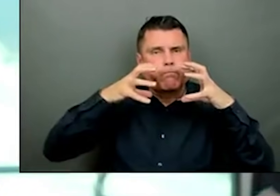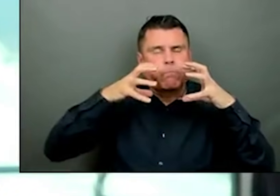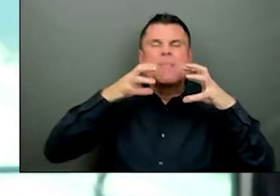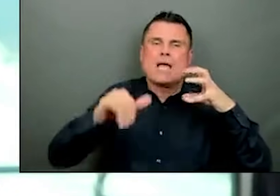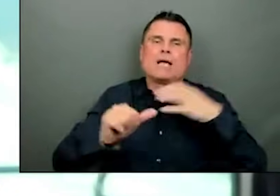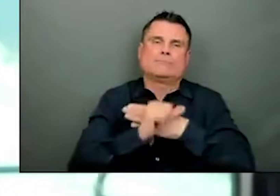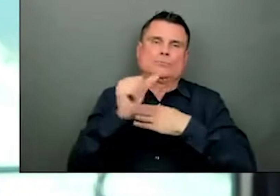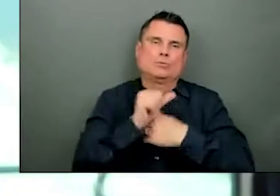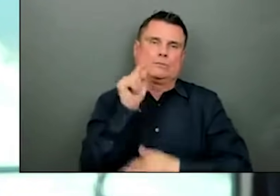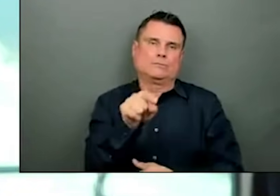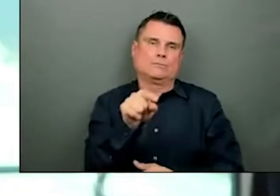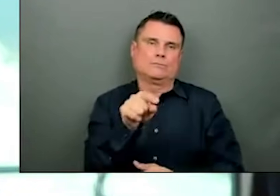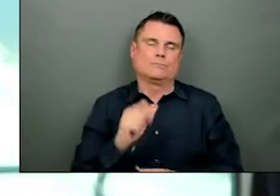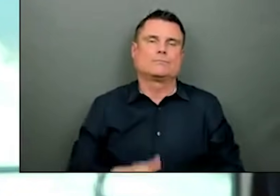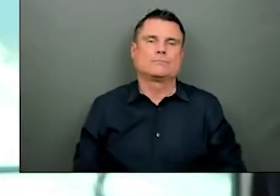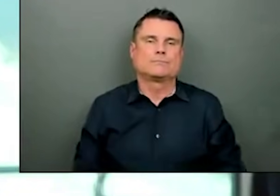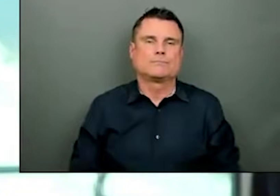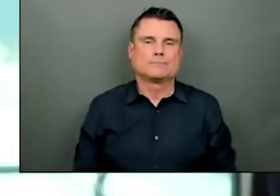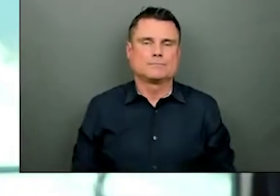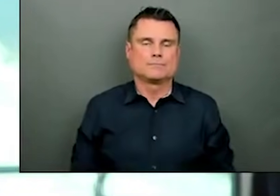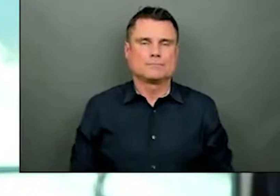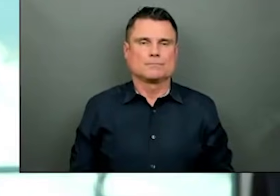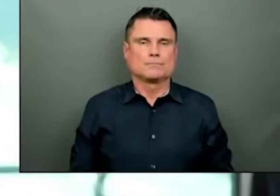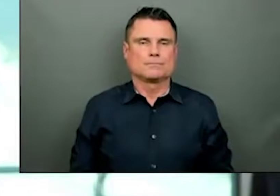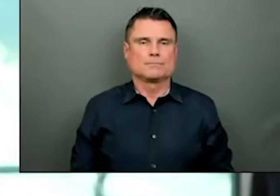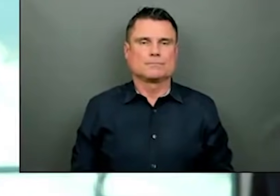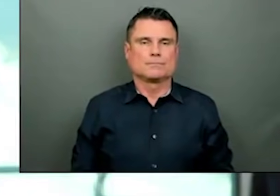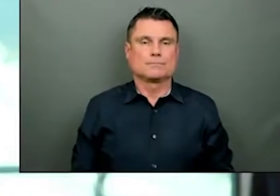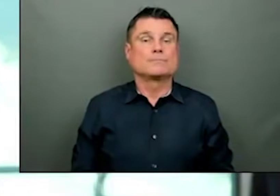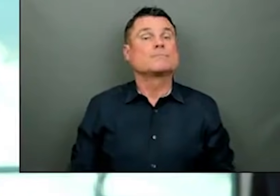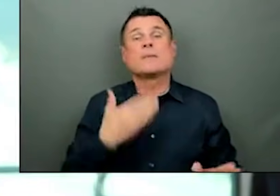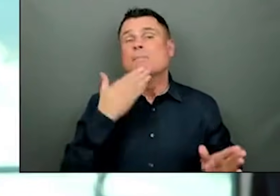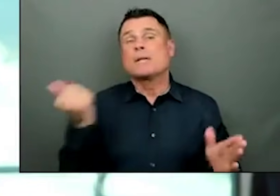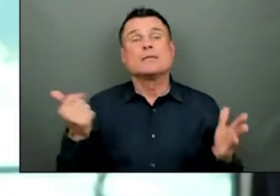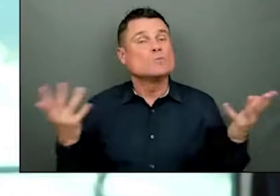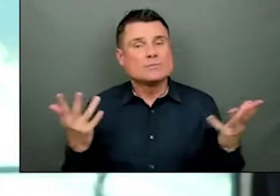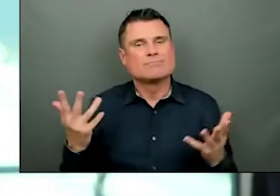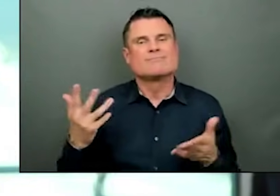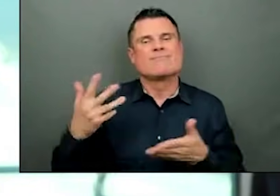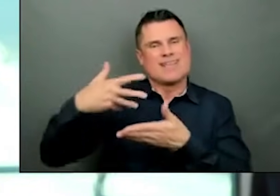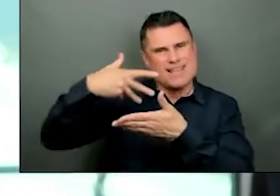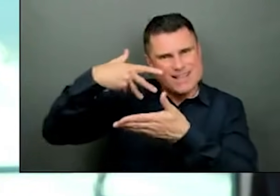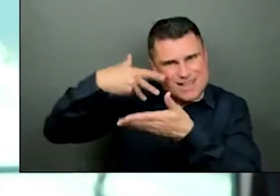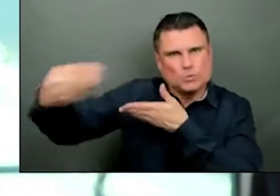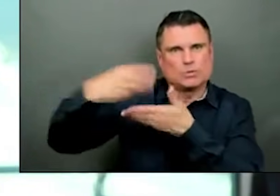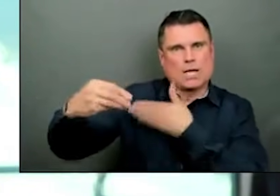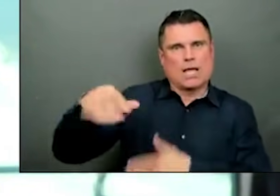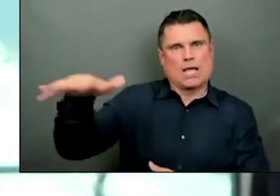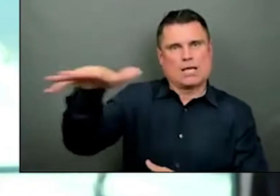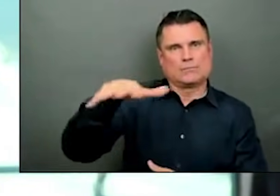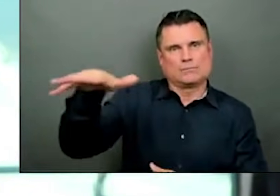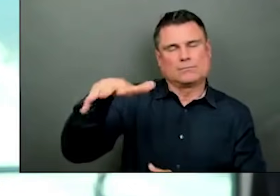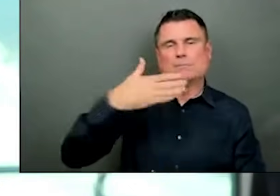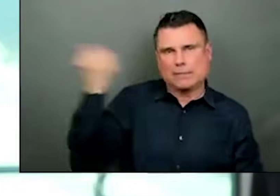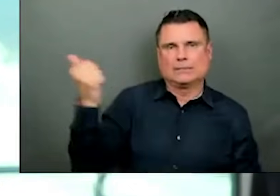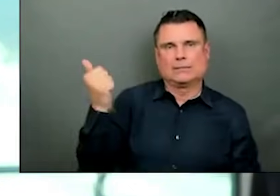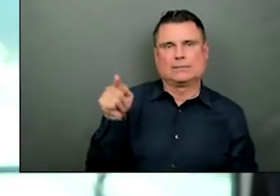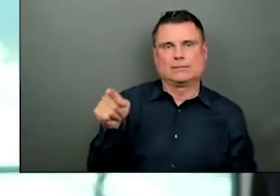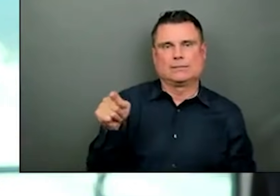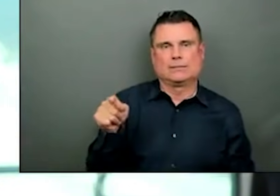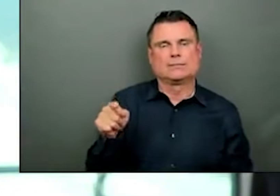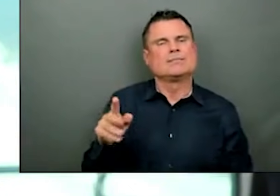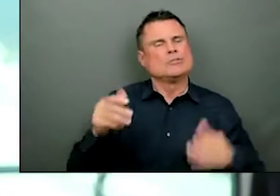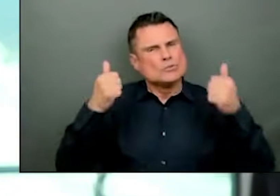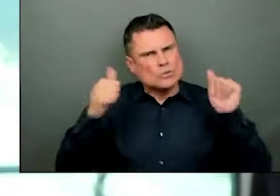we can do things safely, and that is outside. Keeping our distance outside, having those social interactions in ways